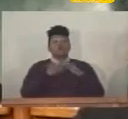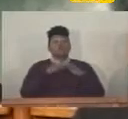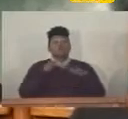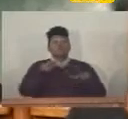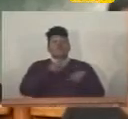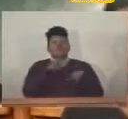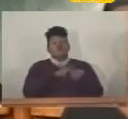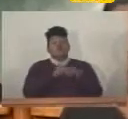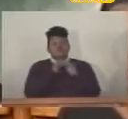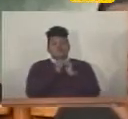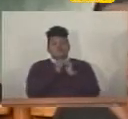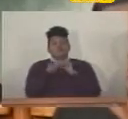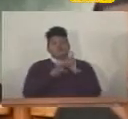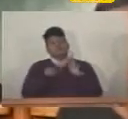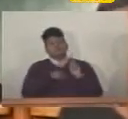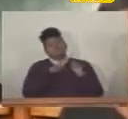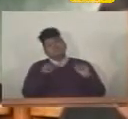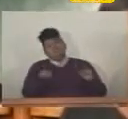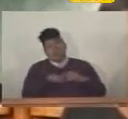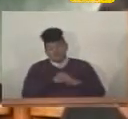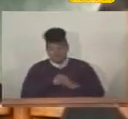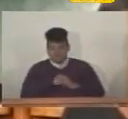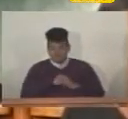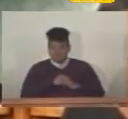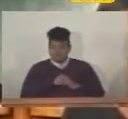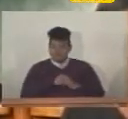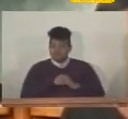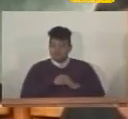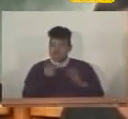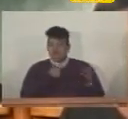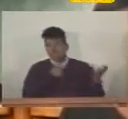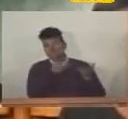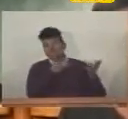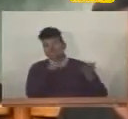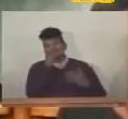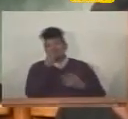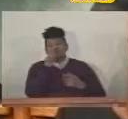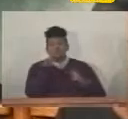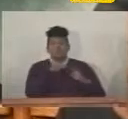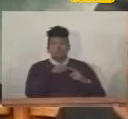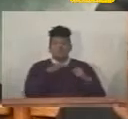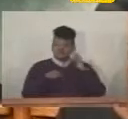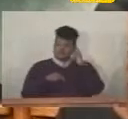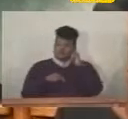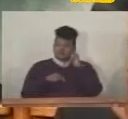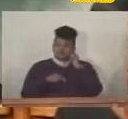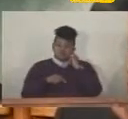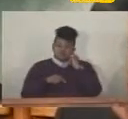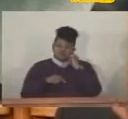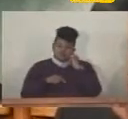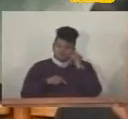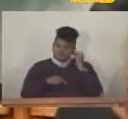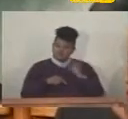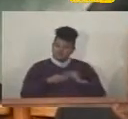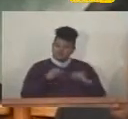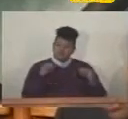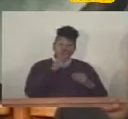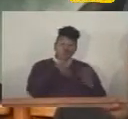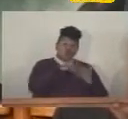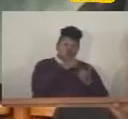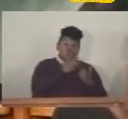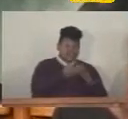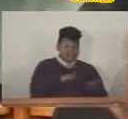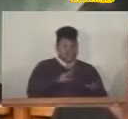together as a people, we can do it. I spoke earlier, Mr. President, about no social divide and no economic